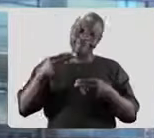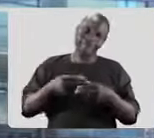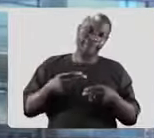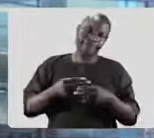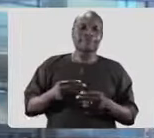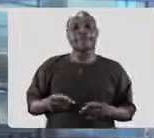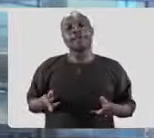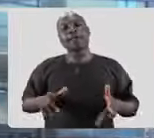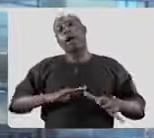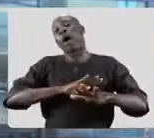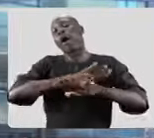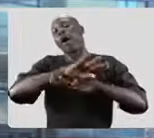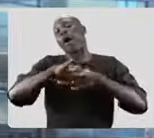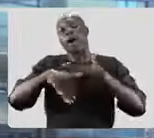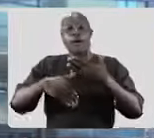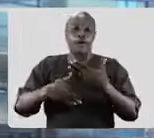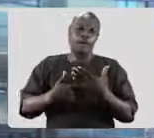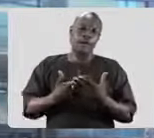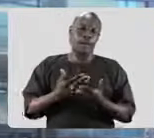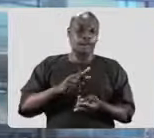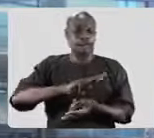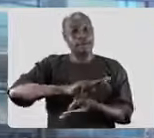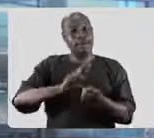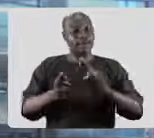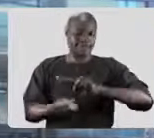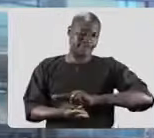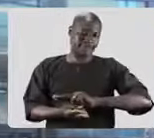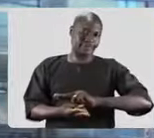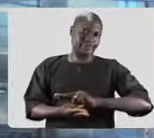sir, let us all repent.